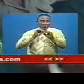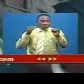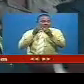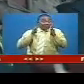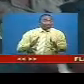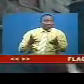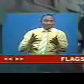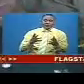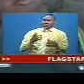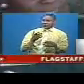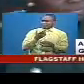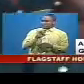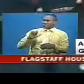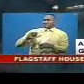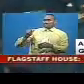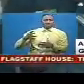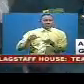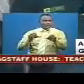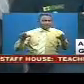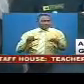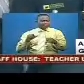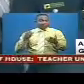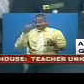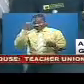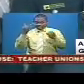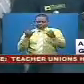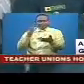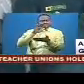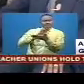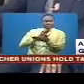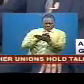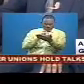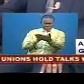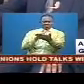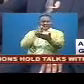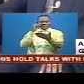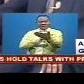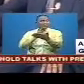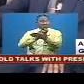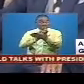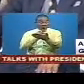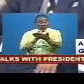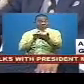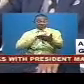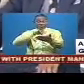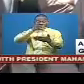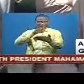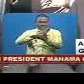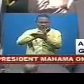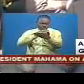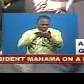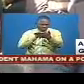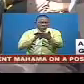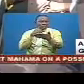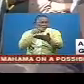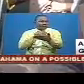and personnel from participating agencies in the areas of intelligence, document fraud detection, anti-human smuggling and